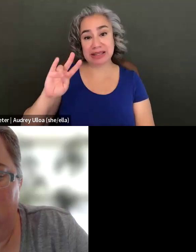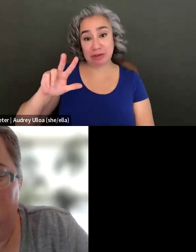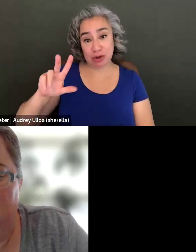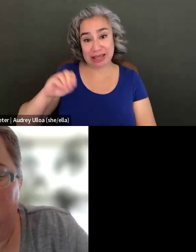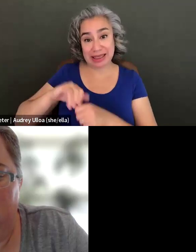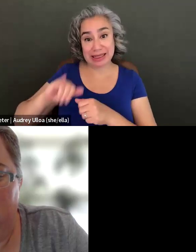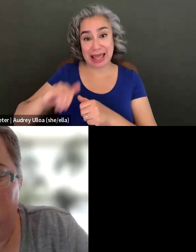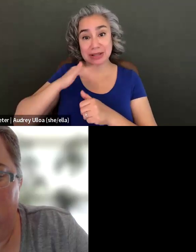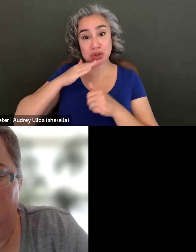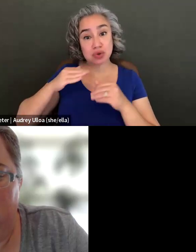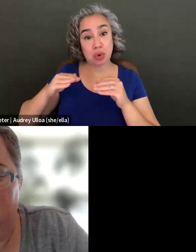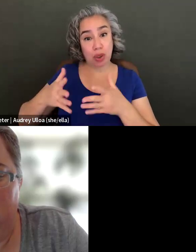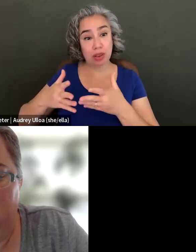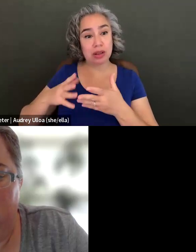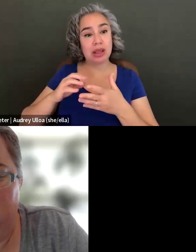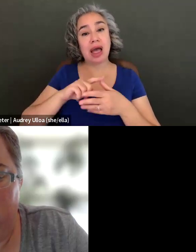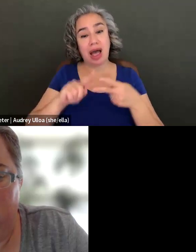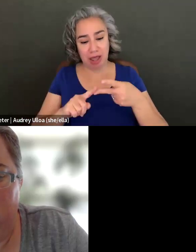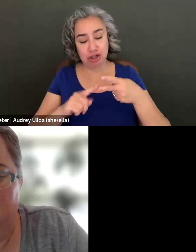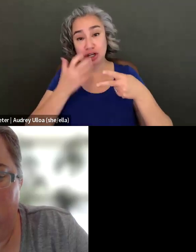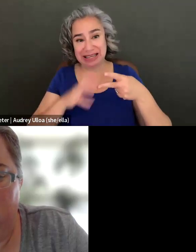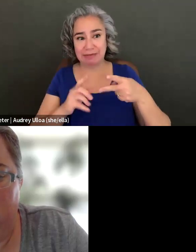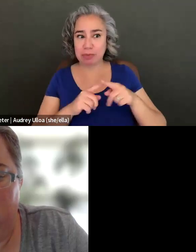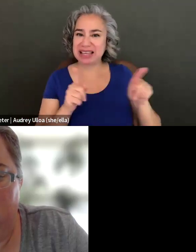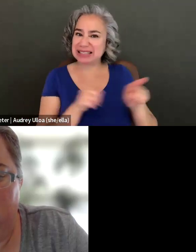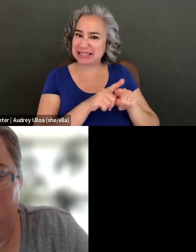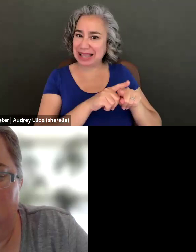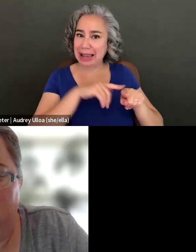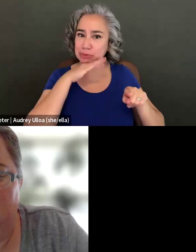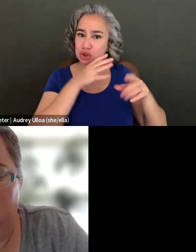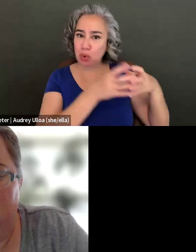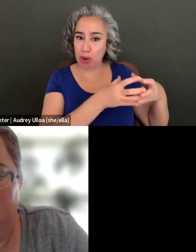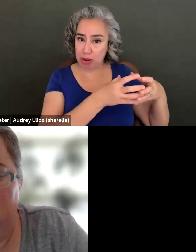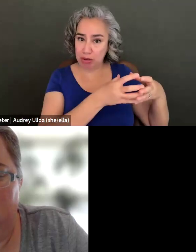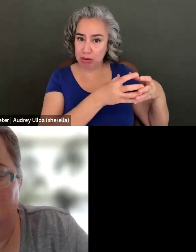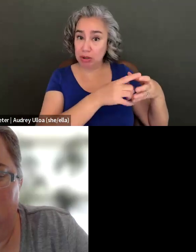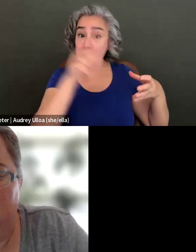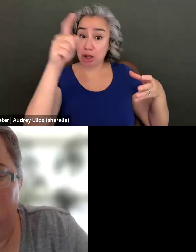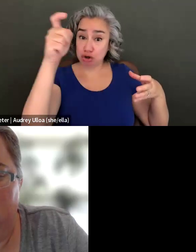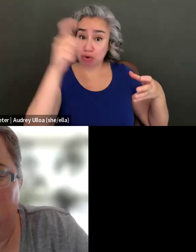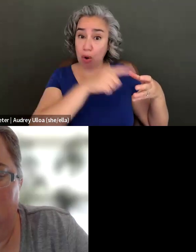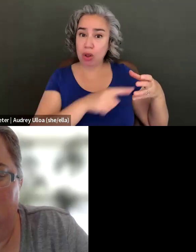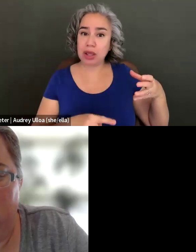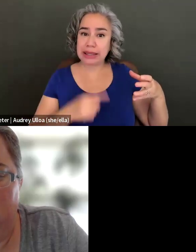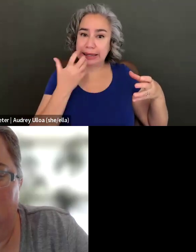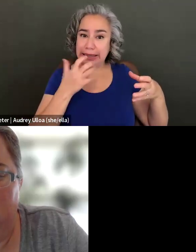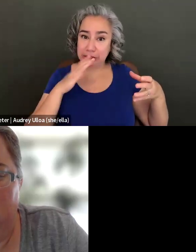conditioned soil under heat stress. We also wanted to investigate if there was any impact of